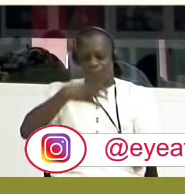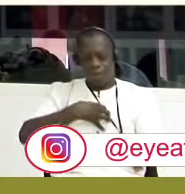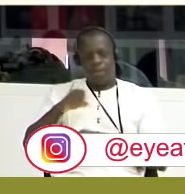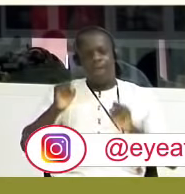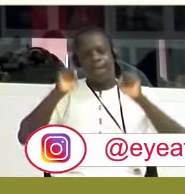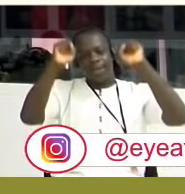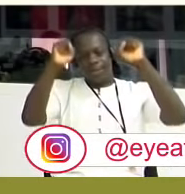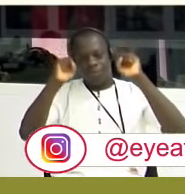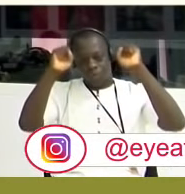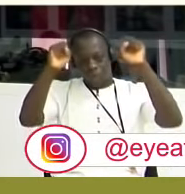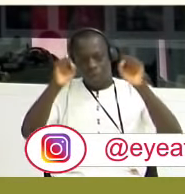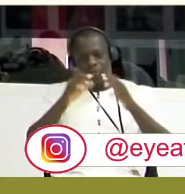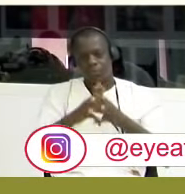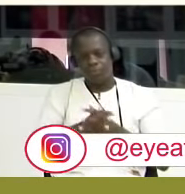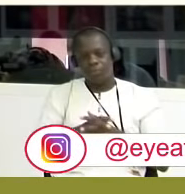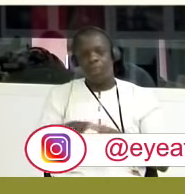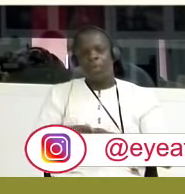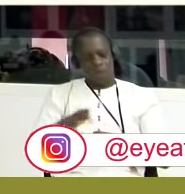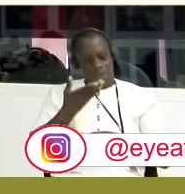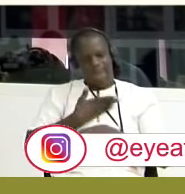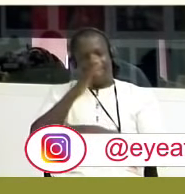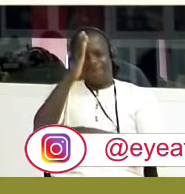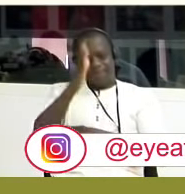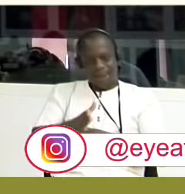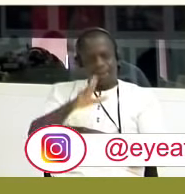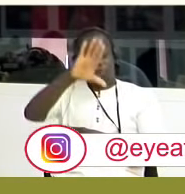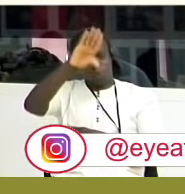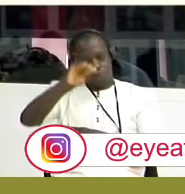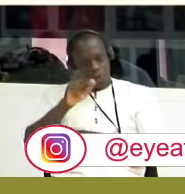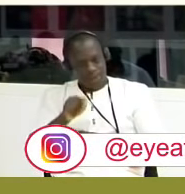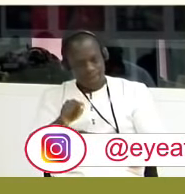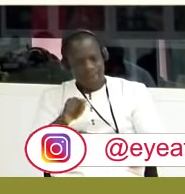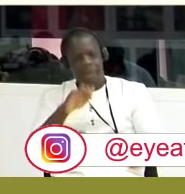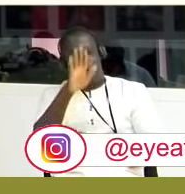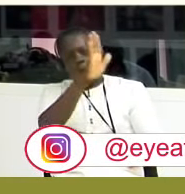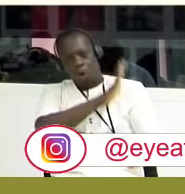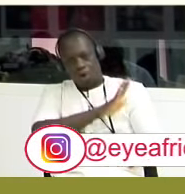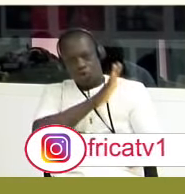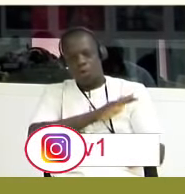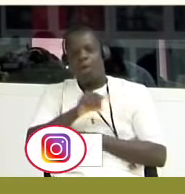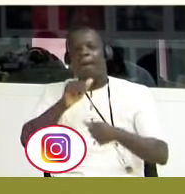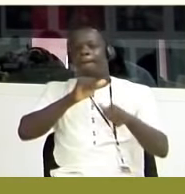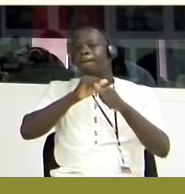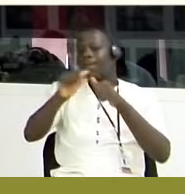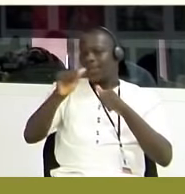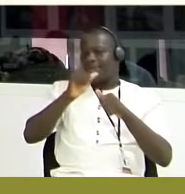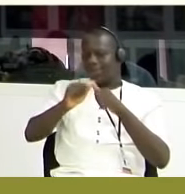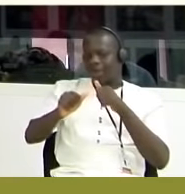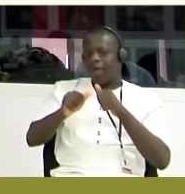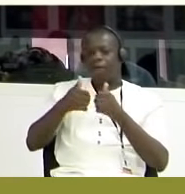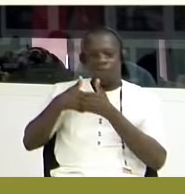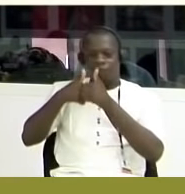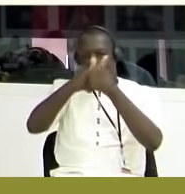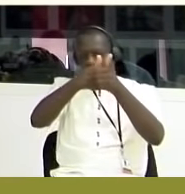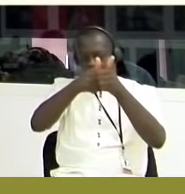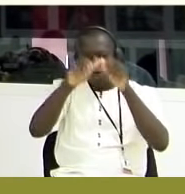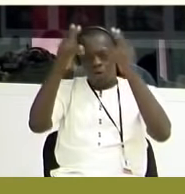to do so, but also let us be within the law. They have to apply and get a